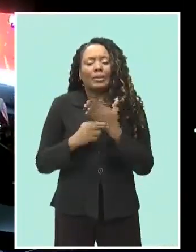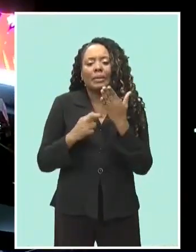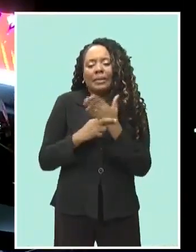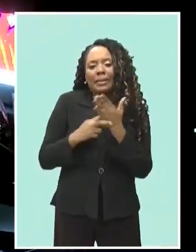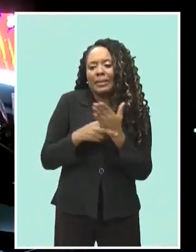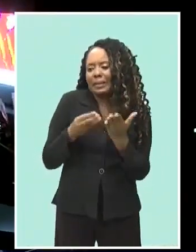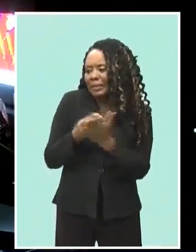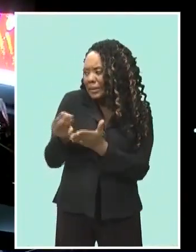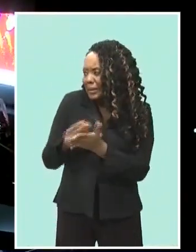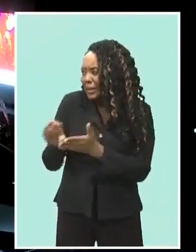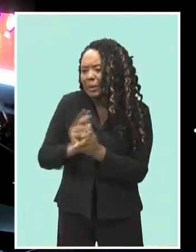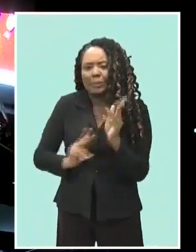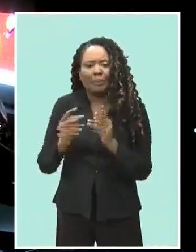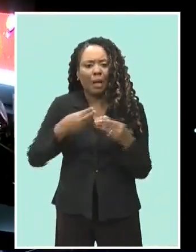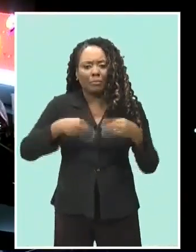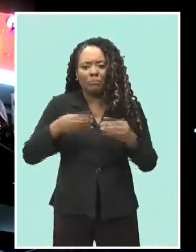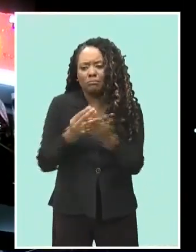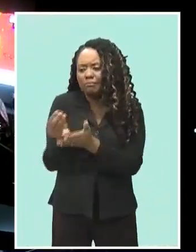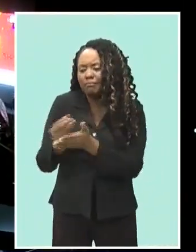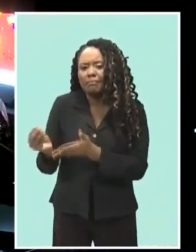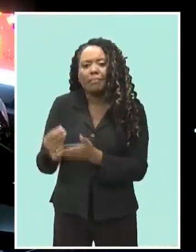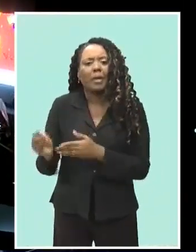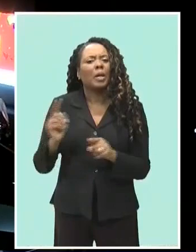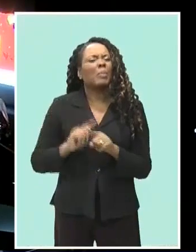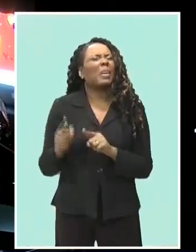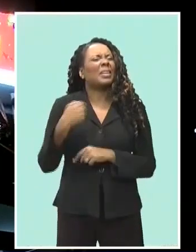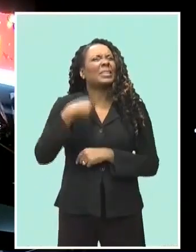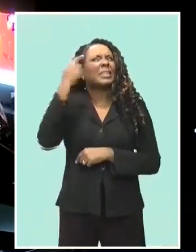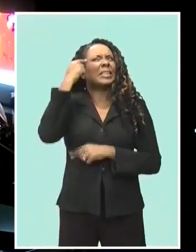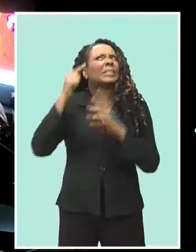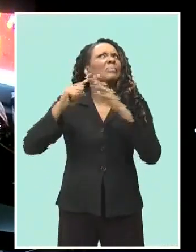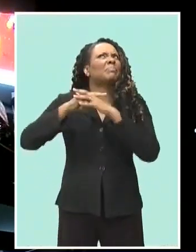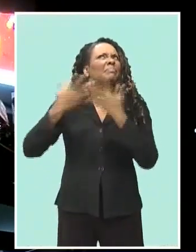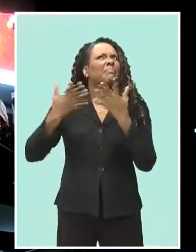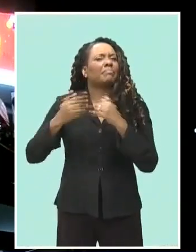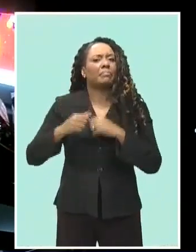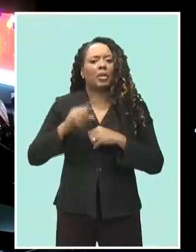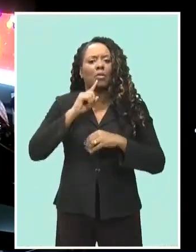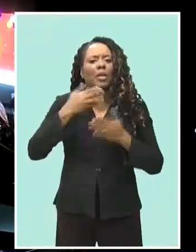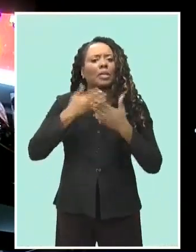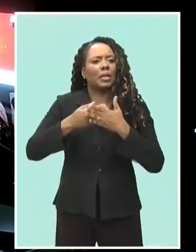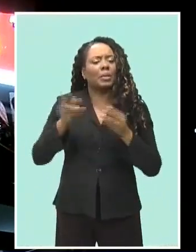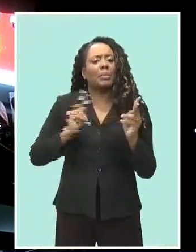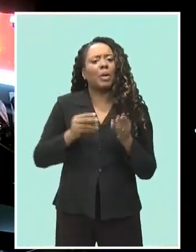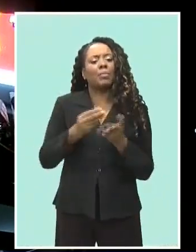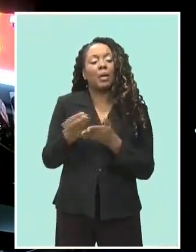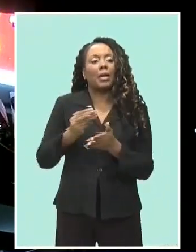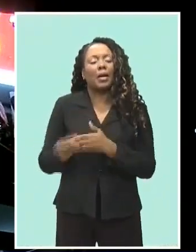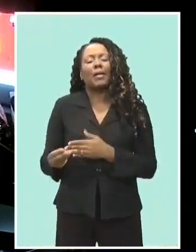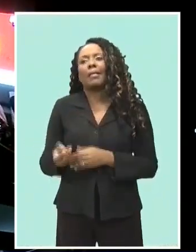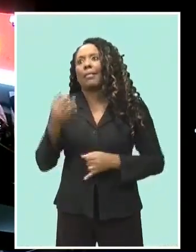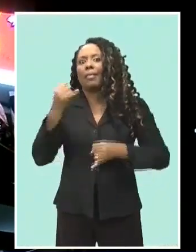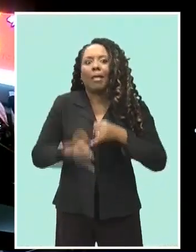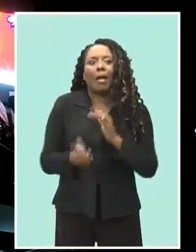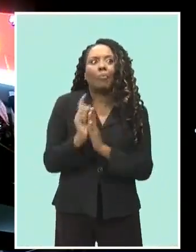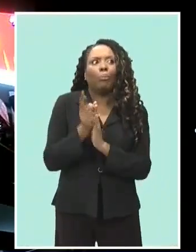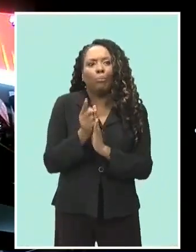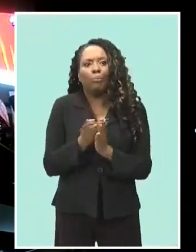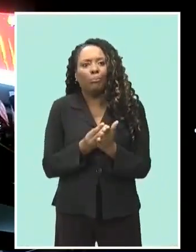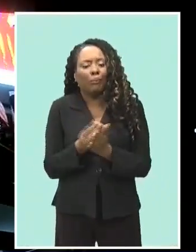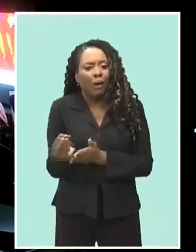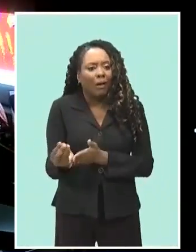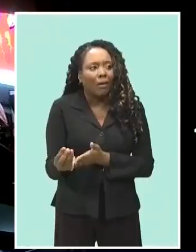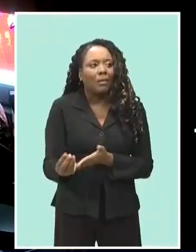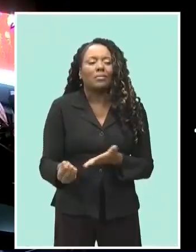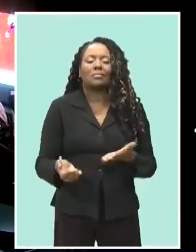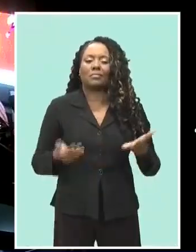but from all reports, the ticket sales have been going really, really good, especially today. You know, people wait to the last minute sometimes to buy their tickets, but have